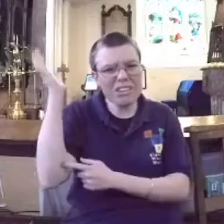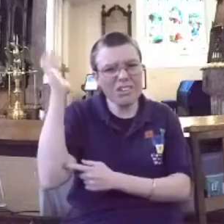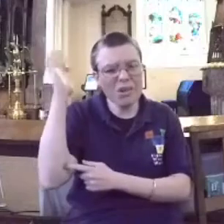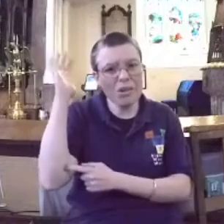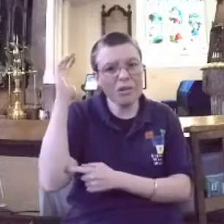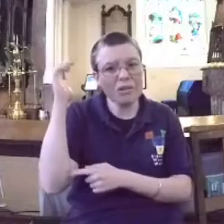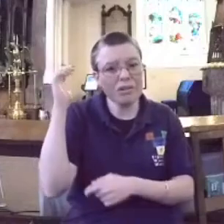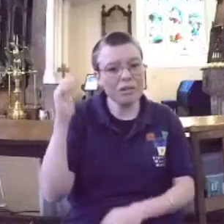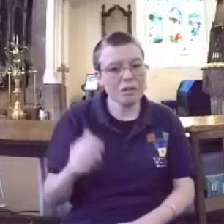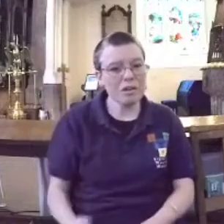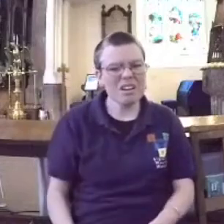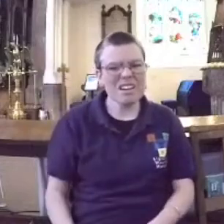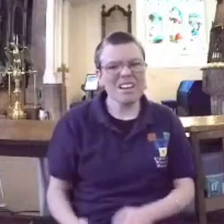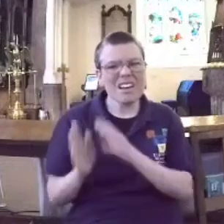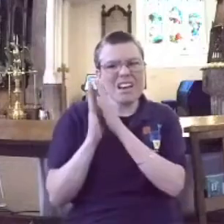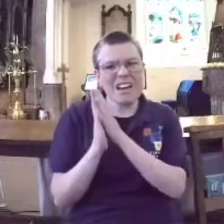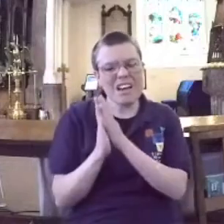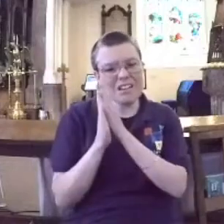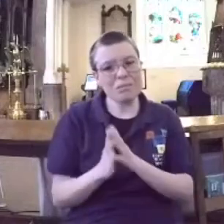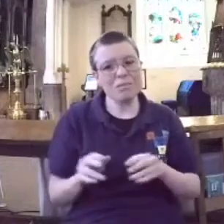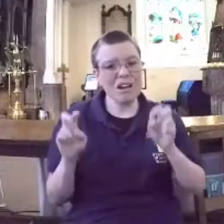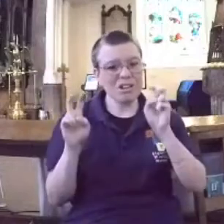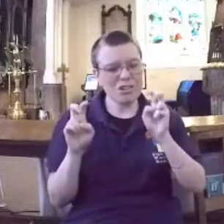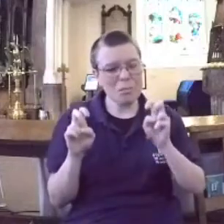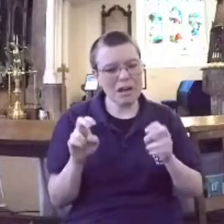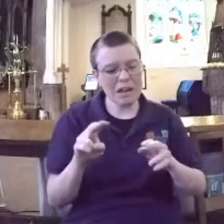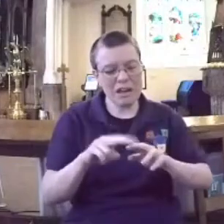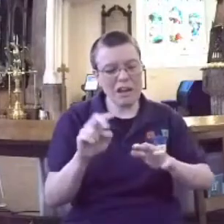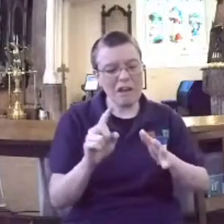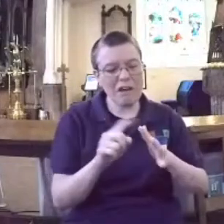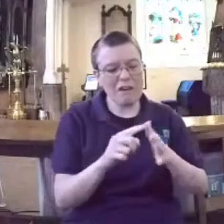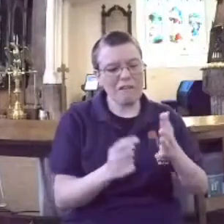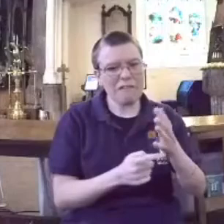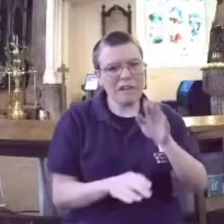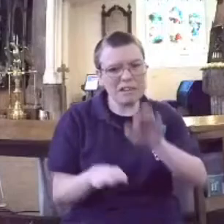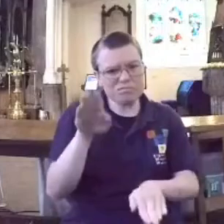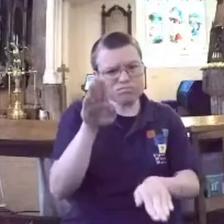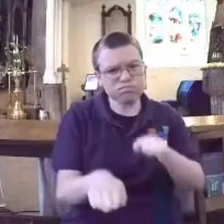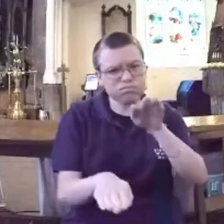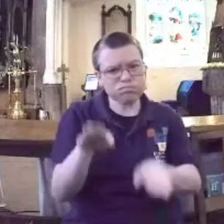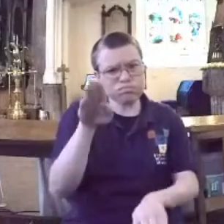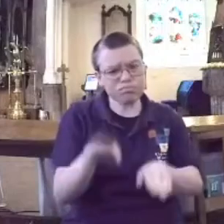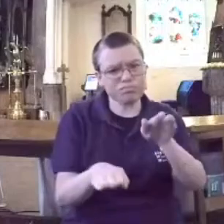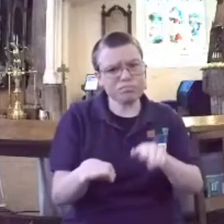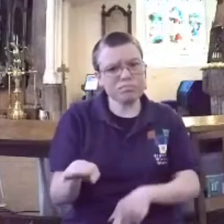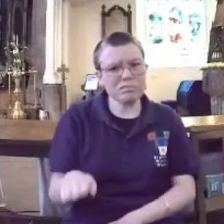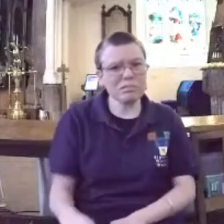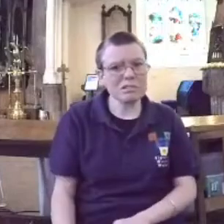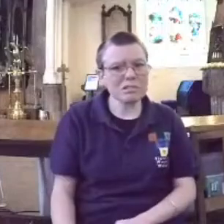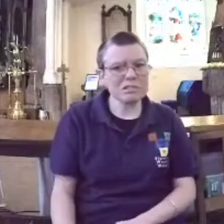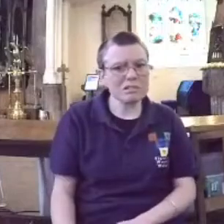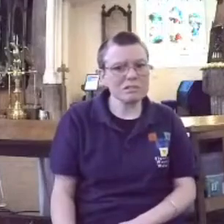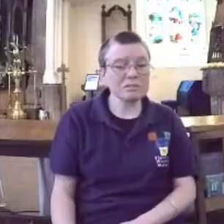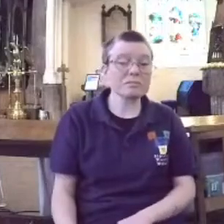like stamping my feet or something like that. And it went something along the lines of, Lord, you know that I love you, but right now I want